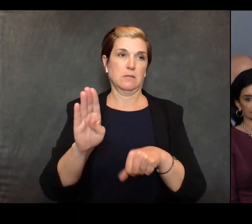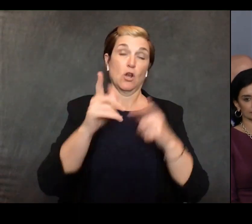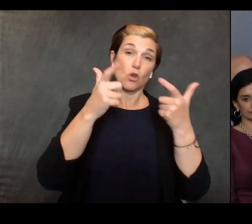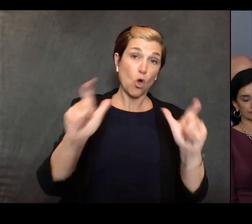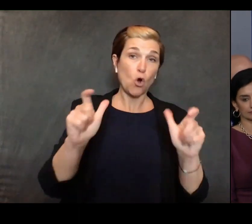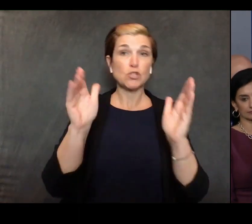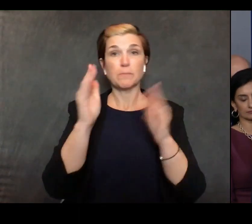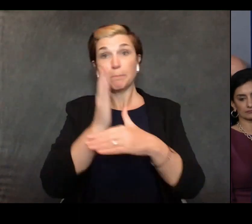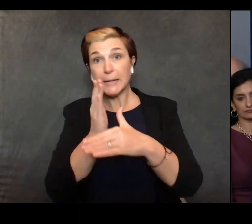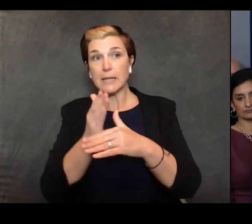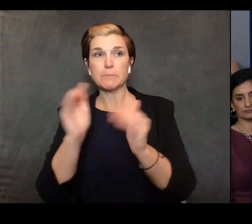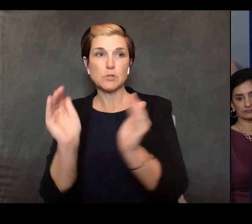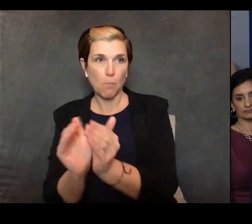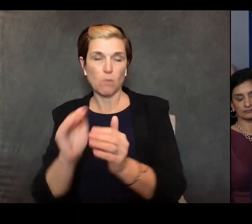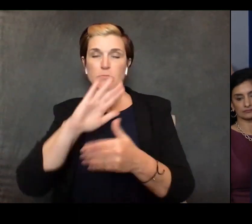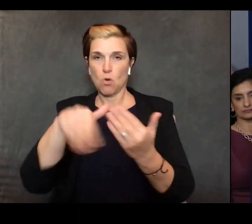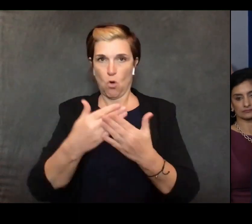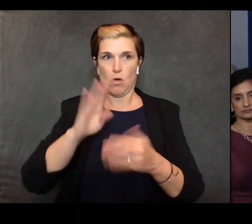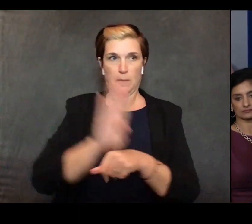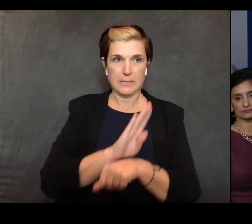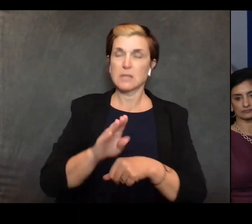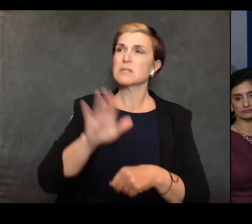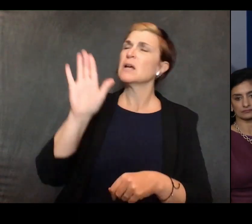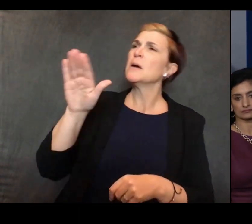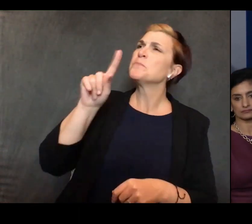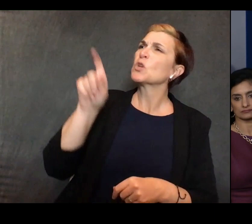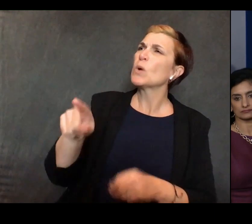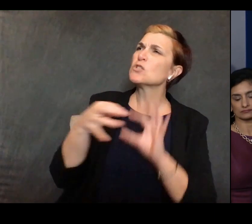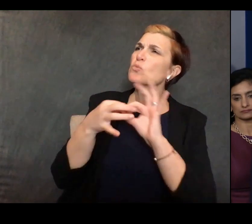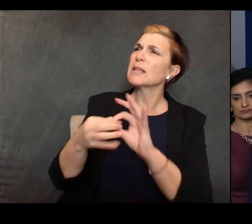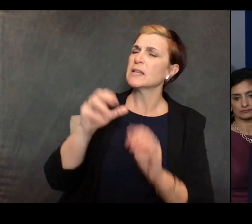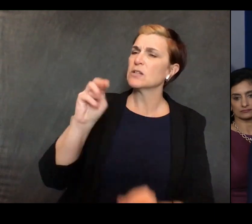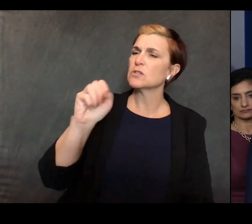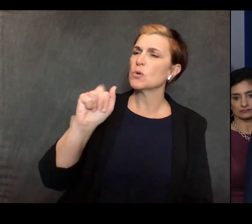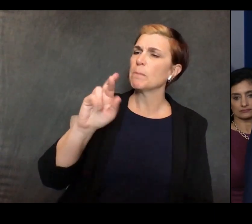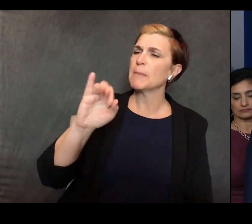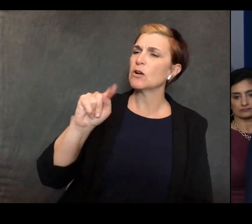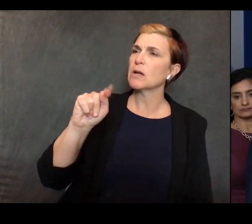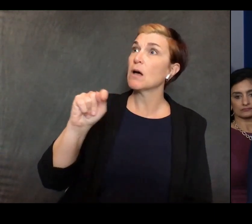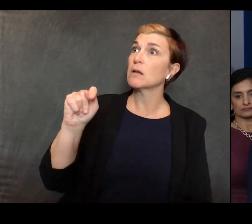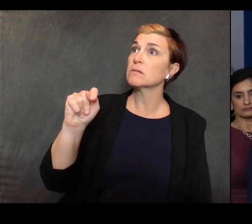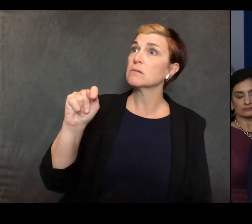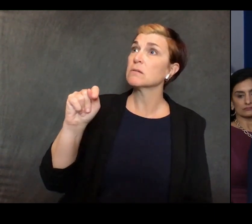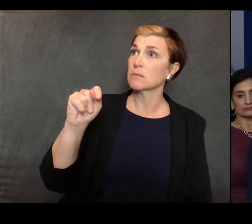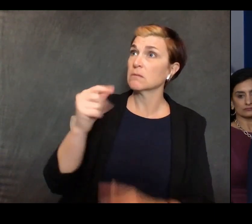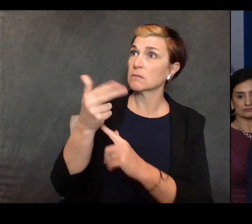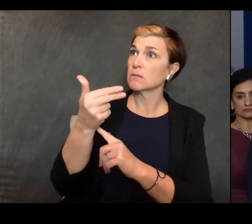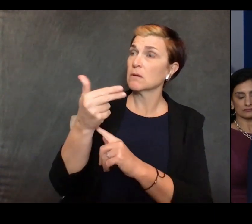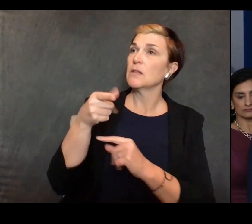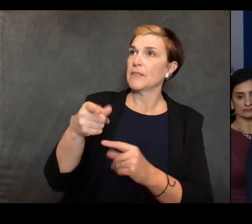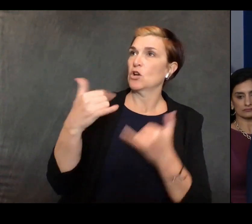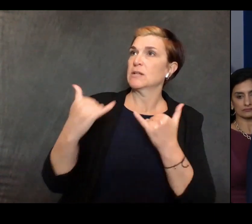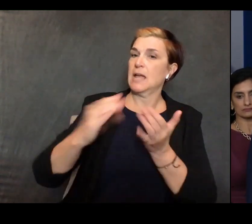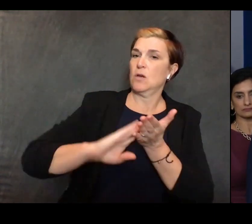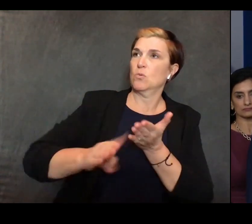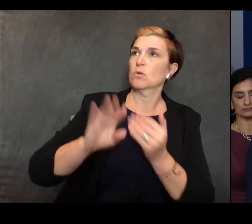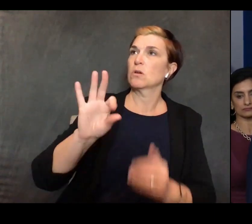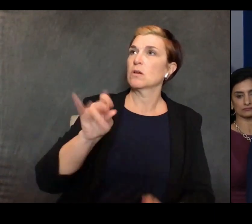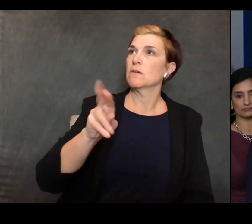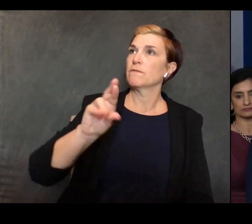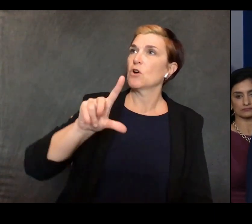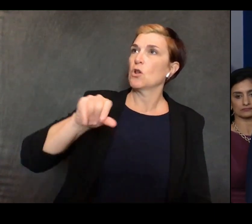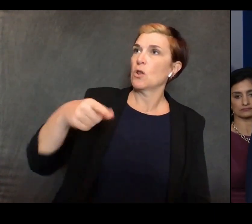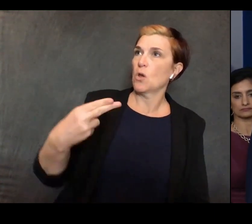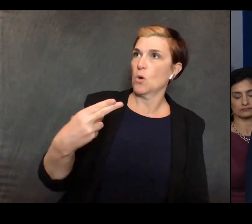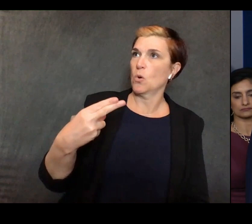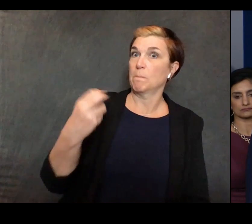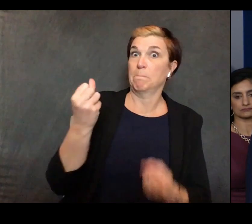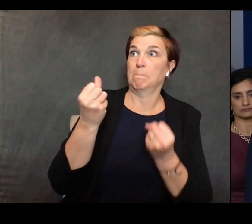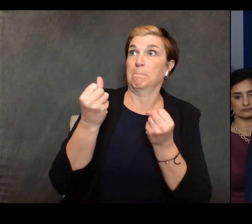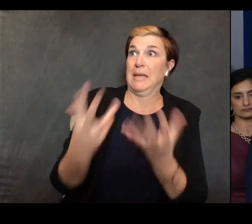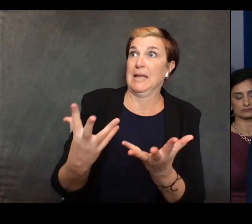i